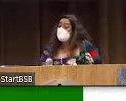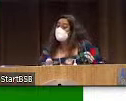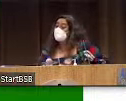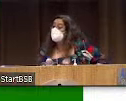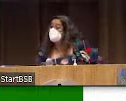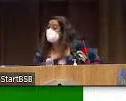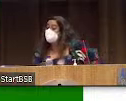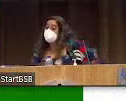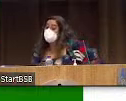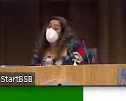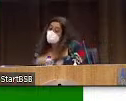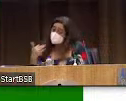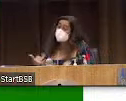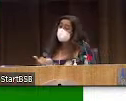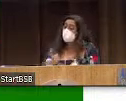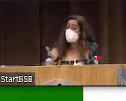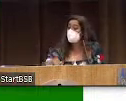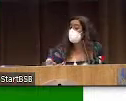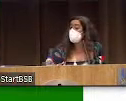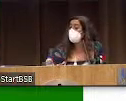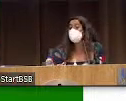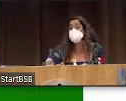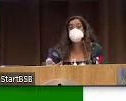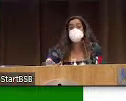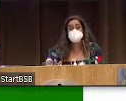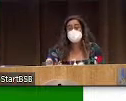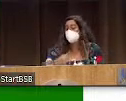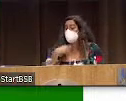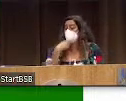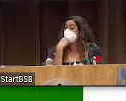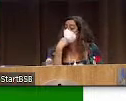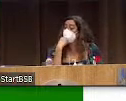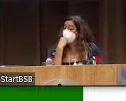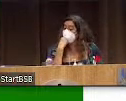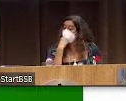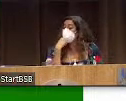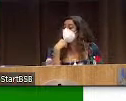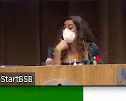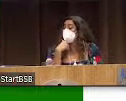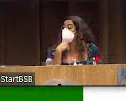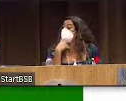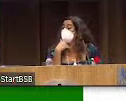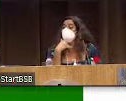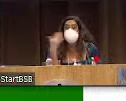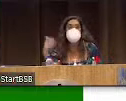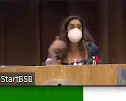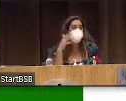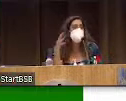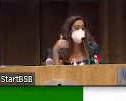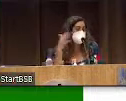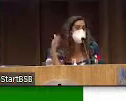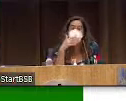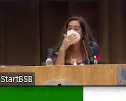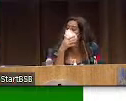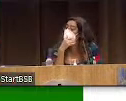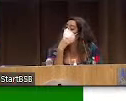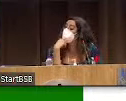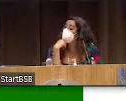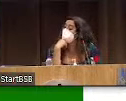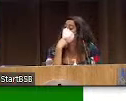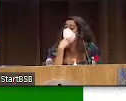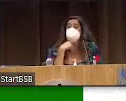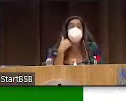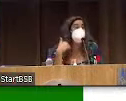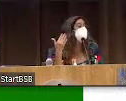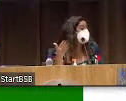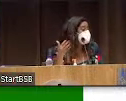this respiratory syndrome. So this is the first question that we need to answer, that the